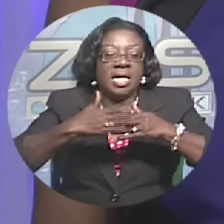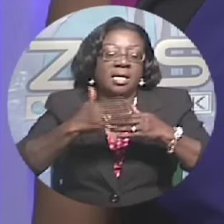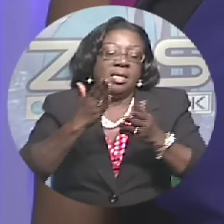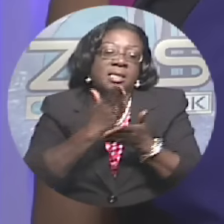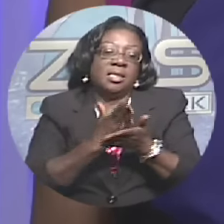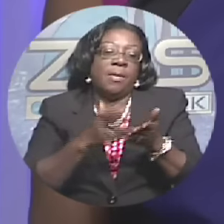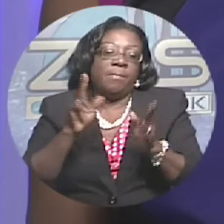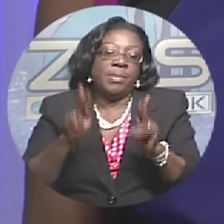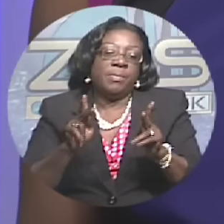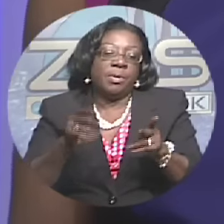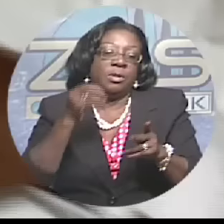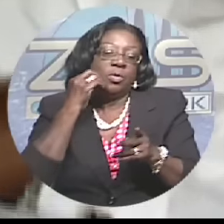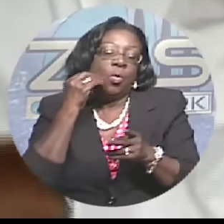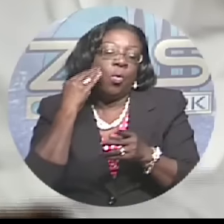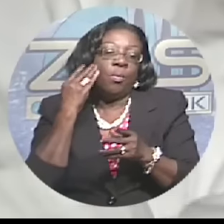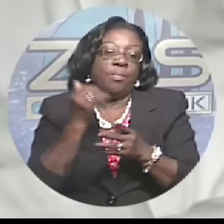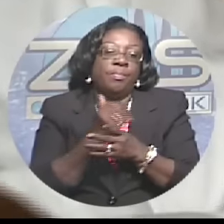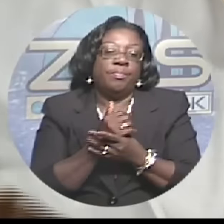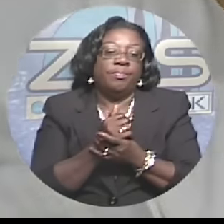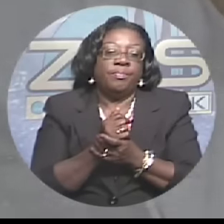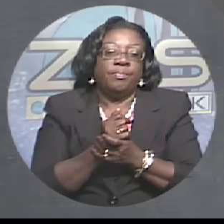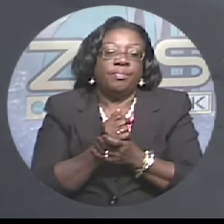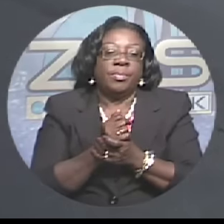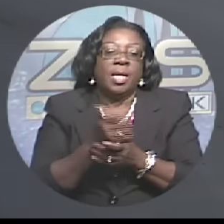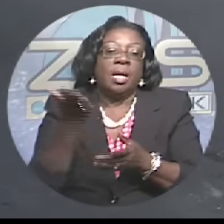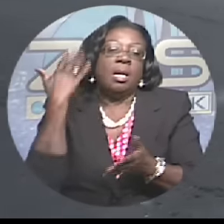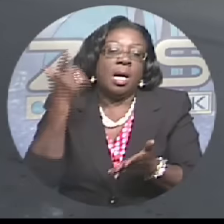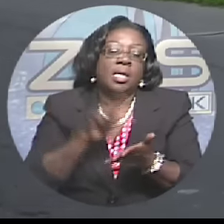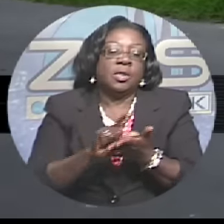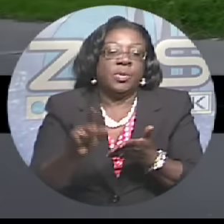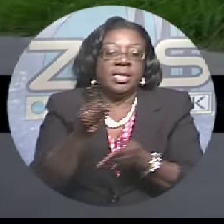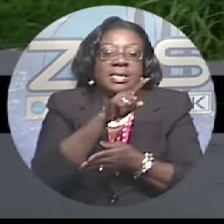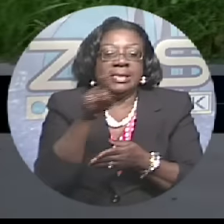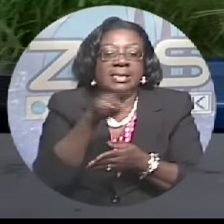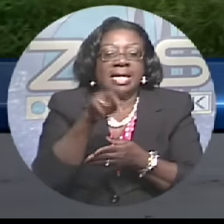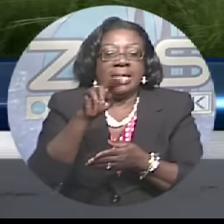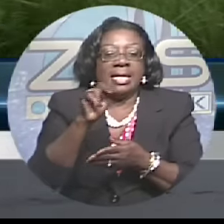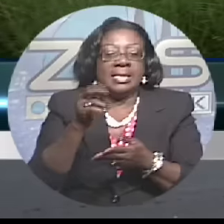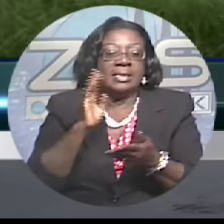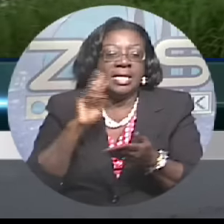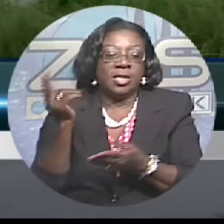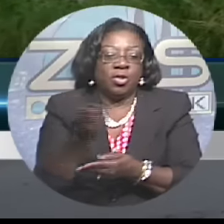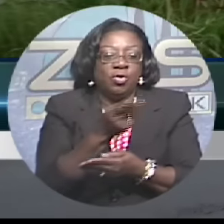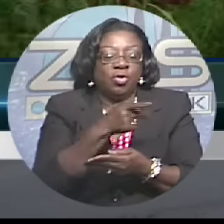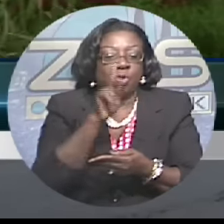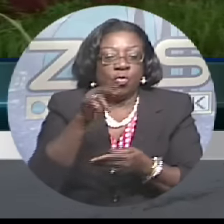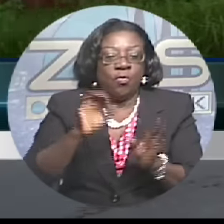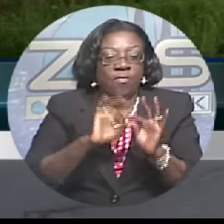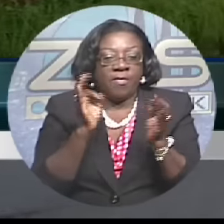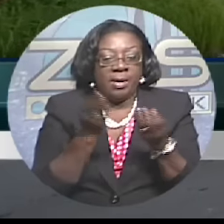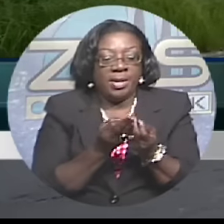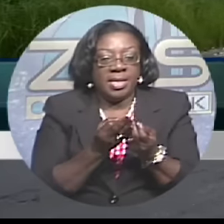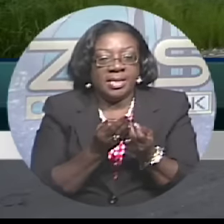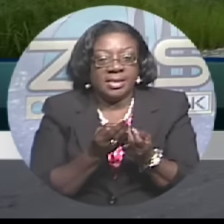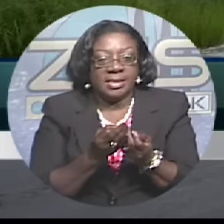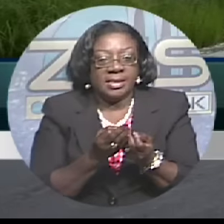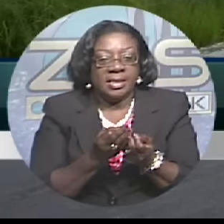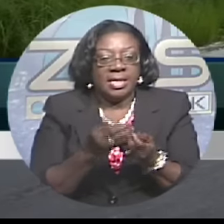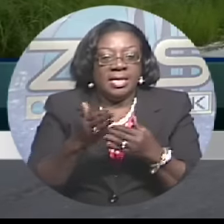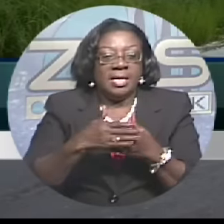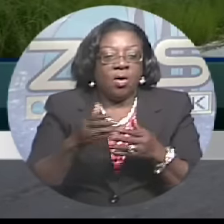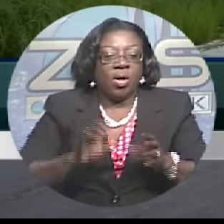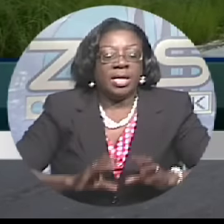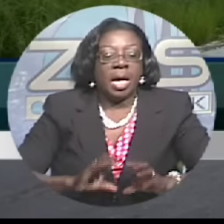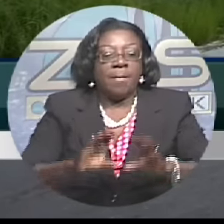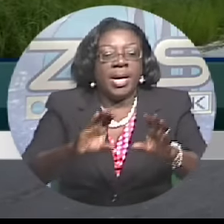and has the latest. Last week, ZNS News introduced you to two families in Ferguson Subdivision off Carmichael